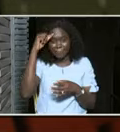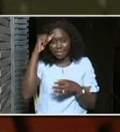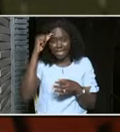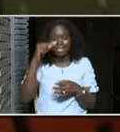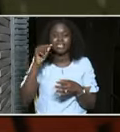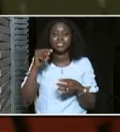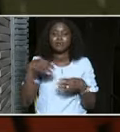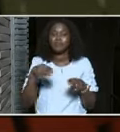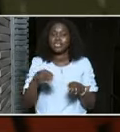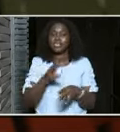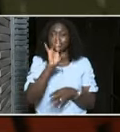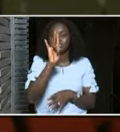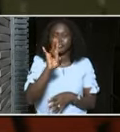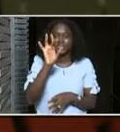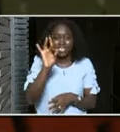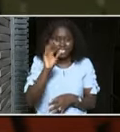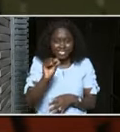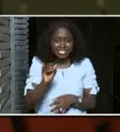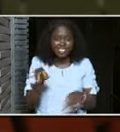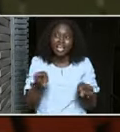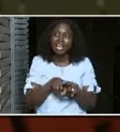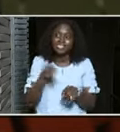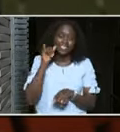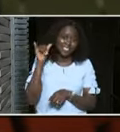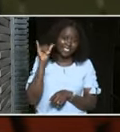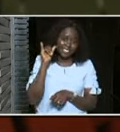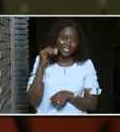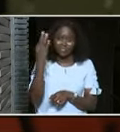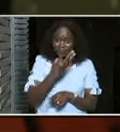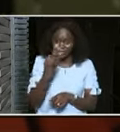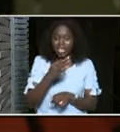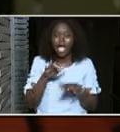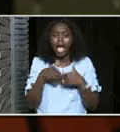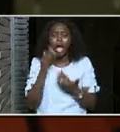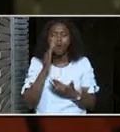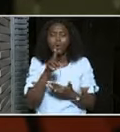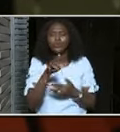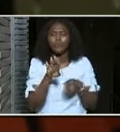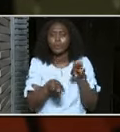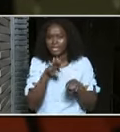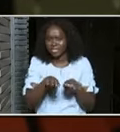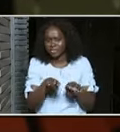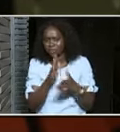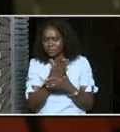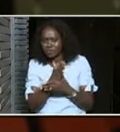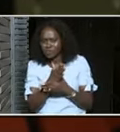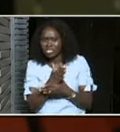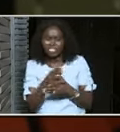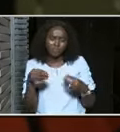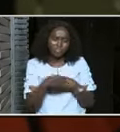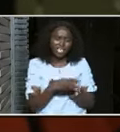780 as at yesterday, Friday. How will you balance between the official and black market rate,